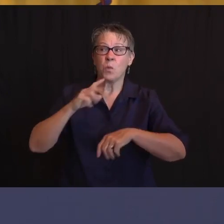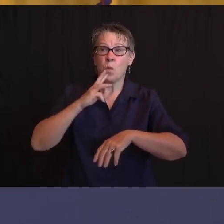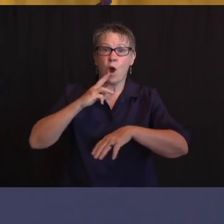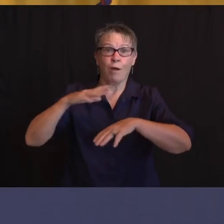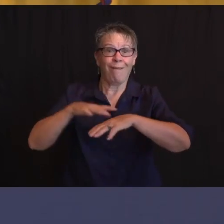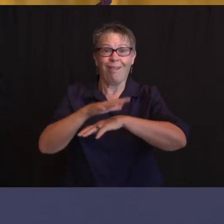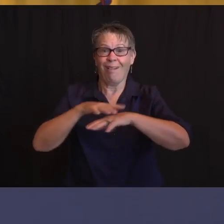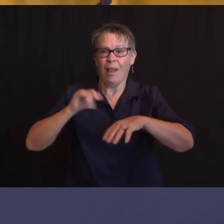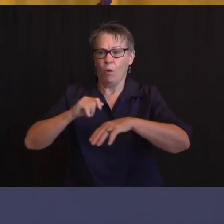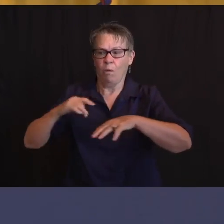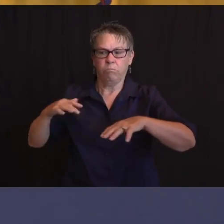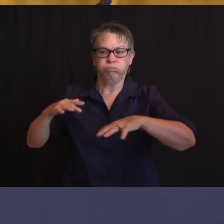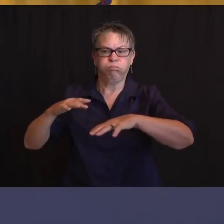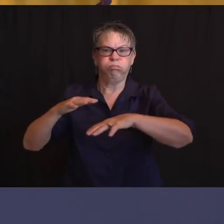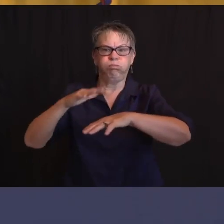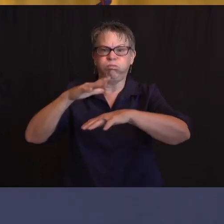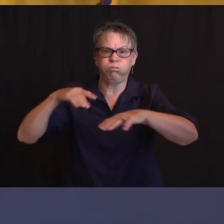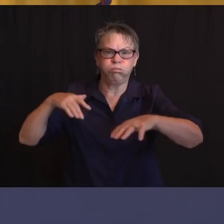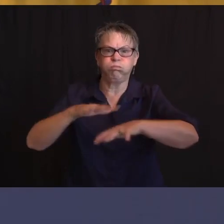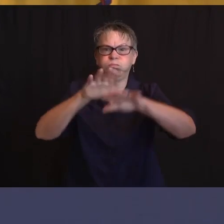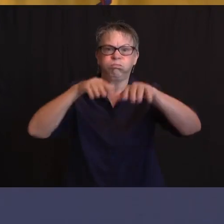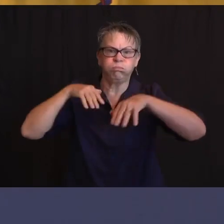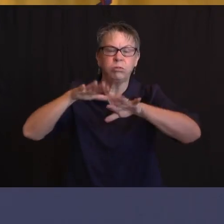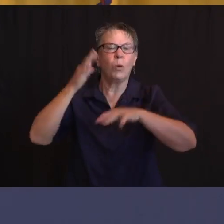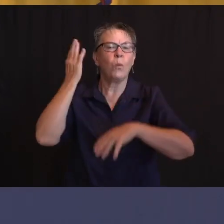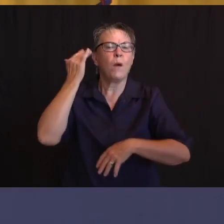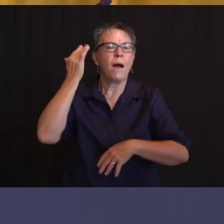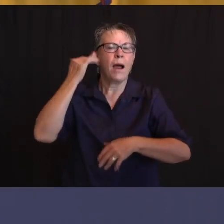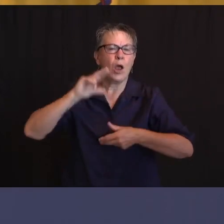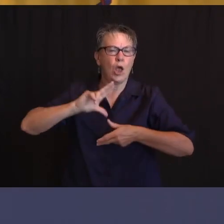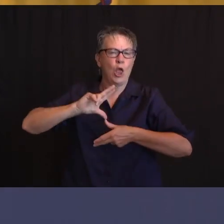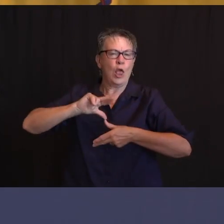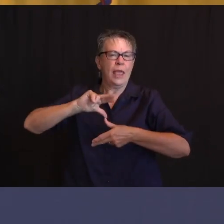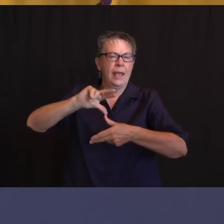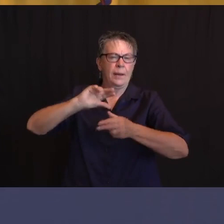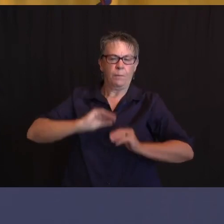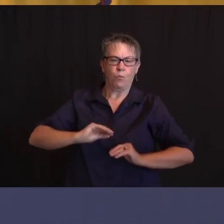COVID, continue to be smart and responsible.